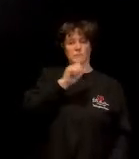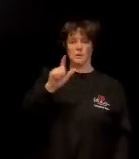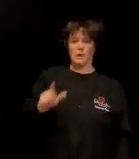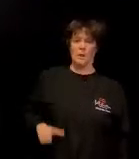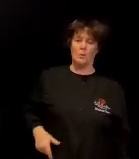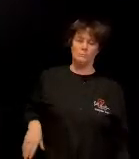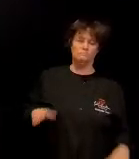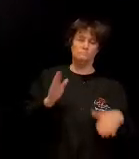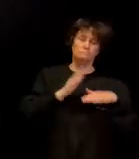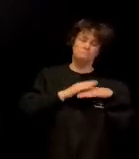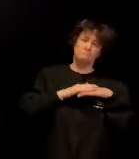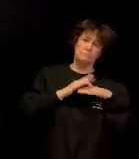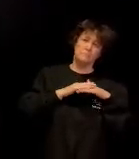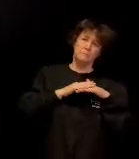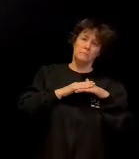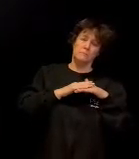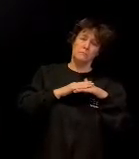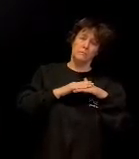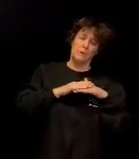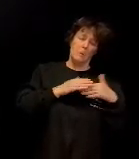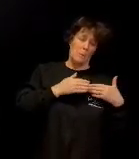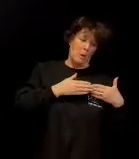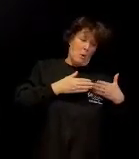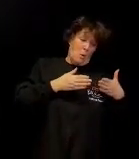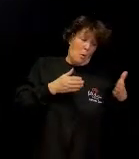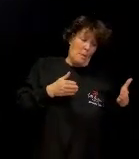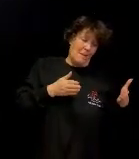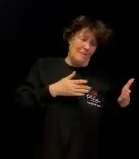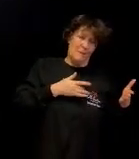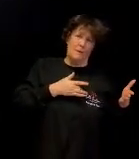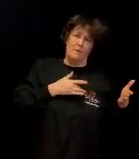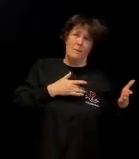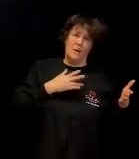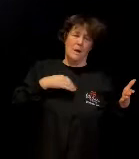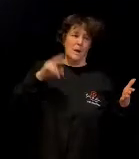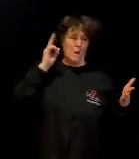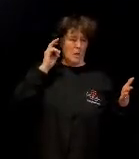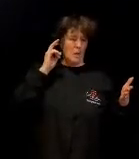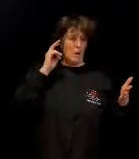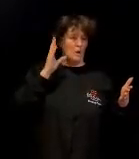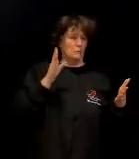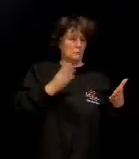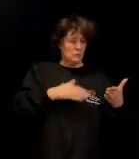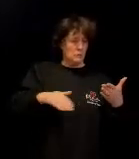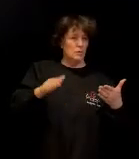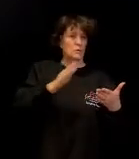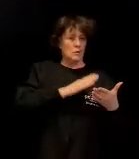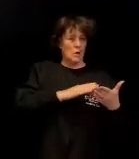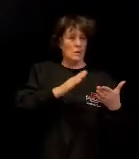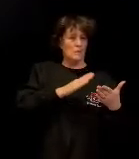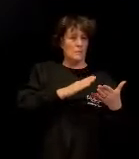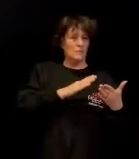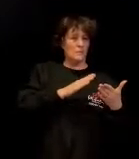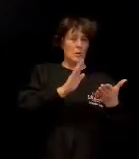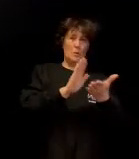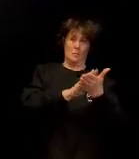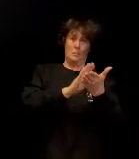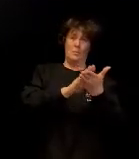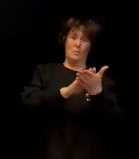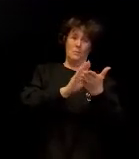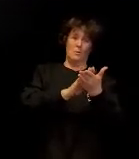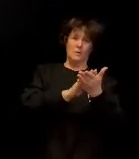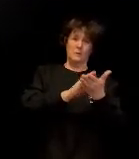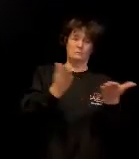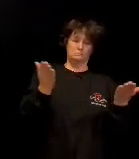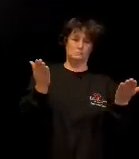he said, open the eyes of your heart. And I heard the song in my head that we sang here before. That was a wonderful prelude to the message tonight. Thank